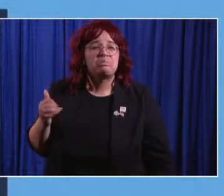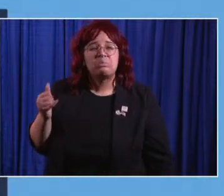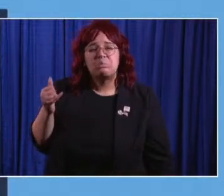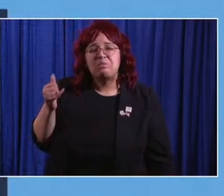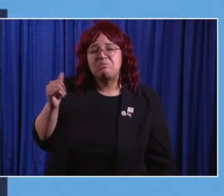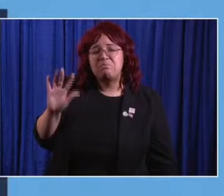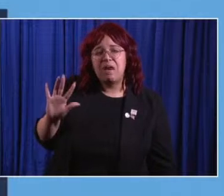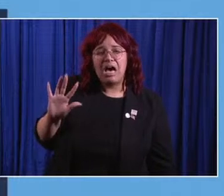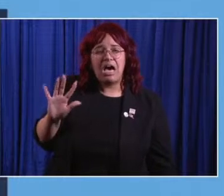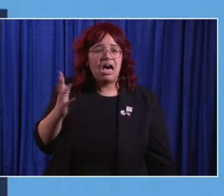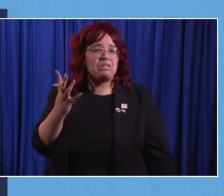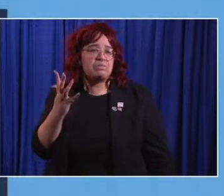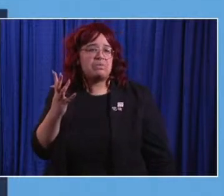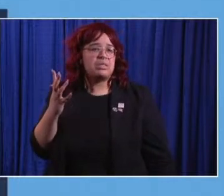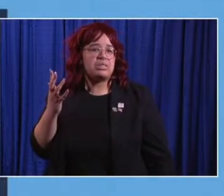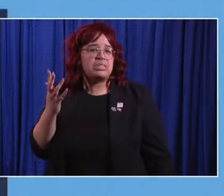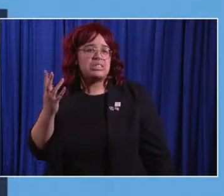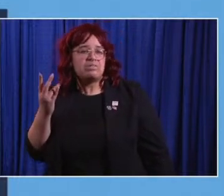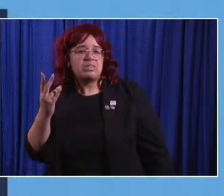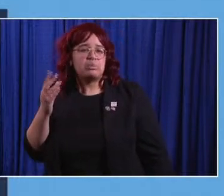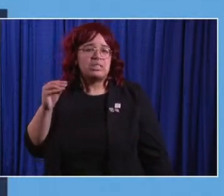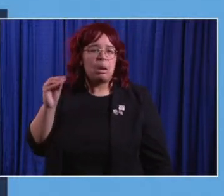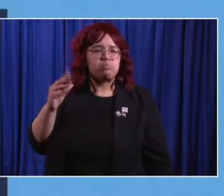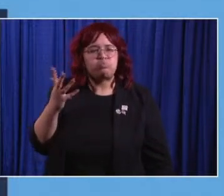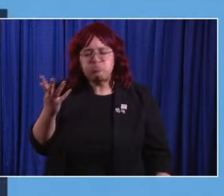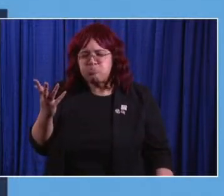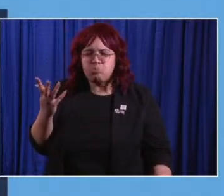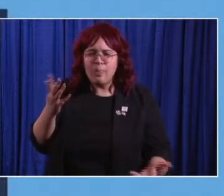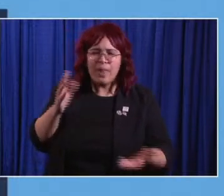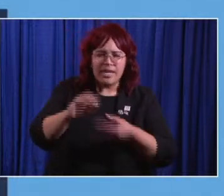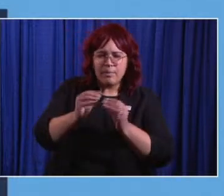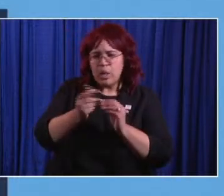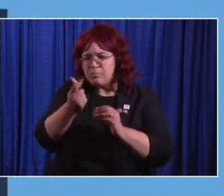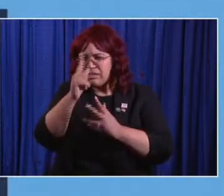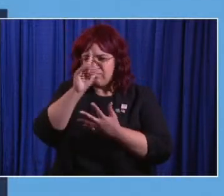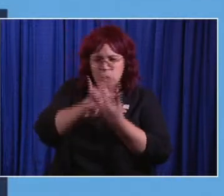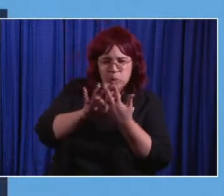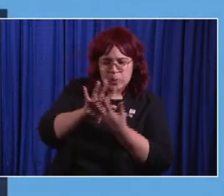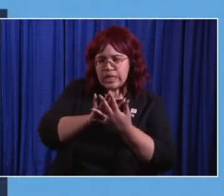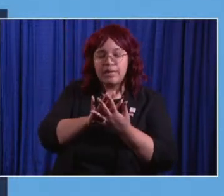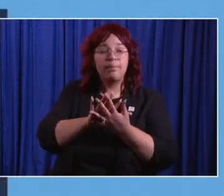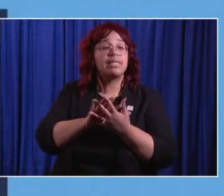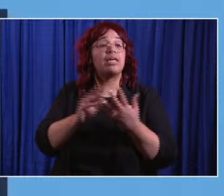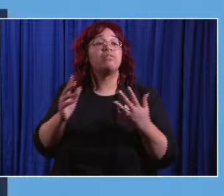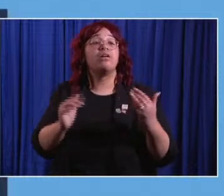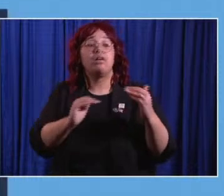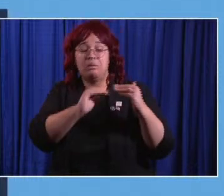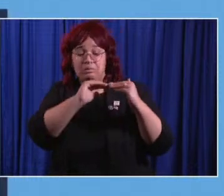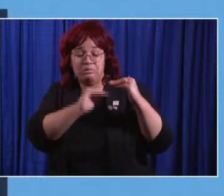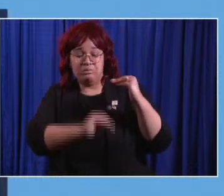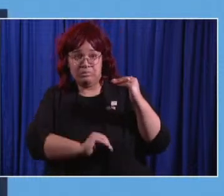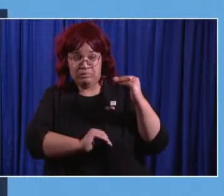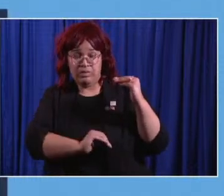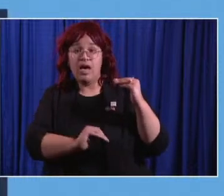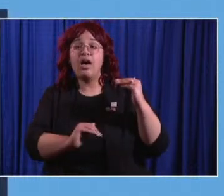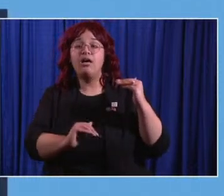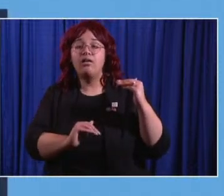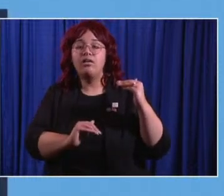that's a little bit misleading number. You'll see the rest of the age groups basically